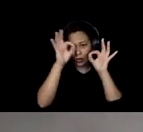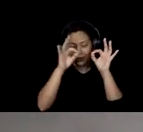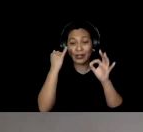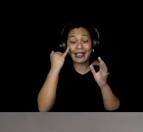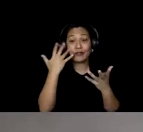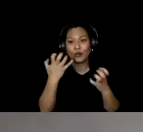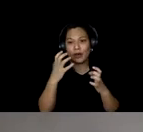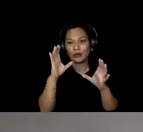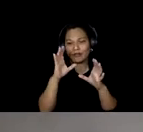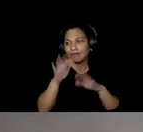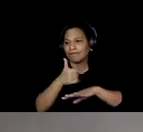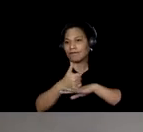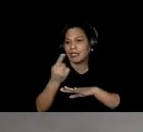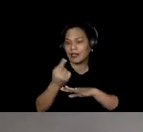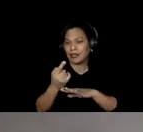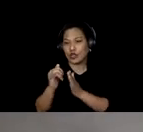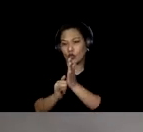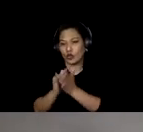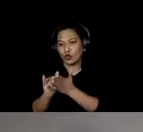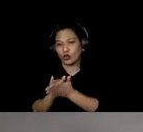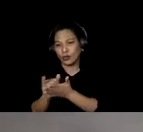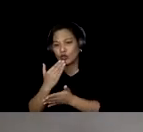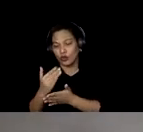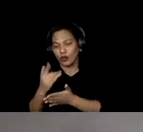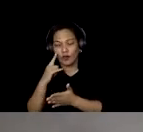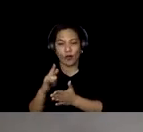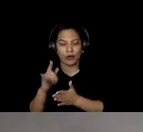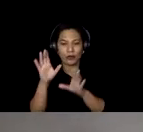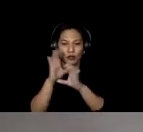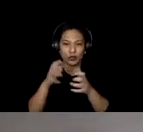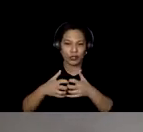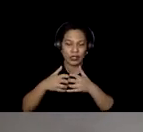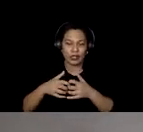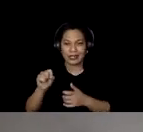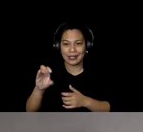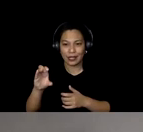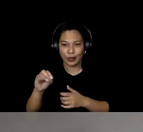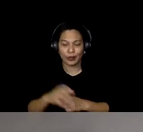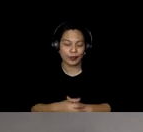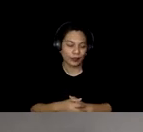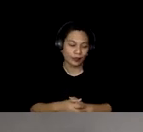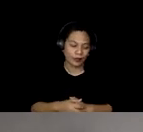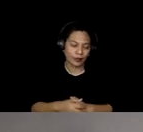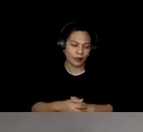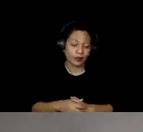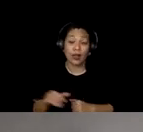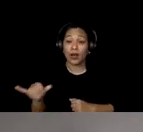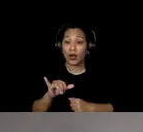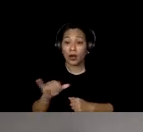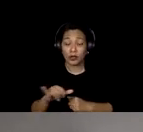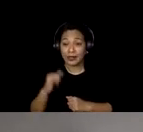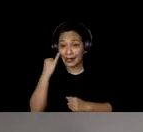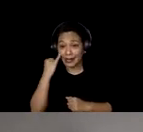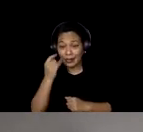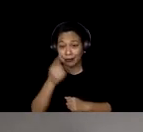choice, for search engine purposes. And another thing to keep in mind is that if you are choosing